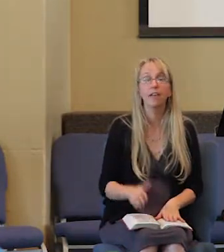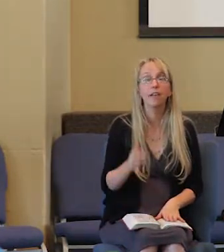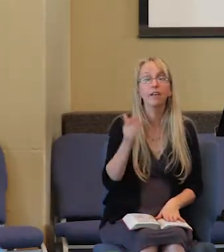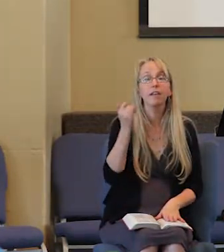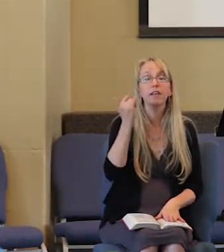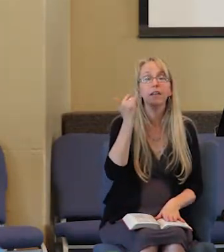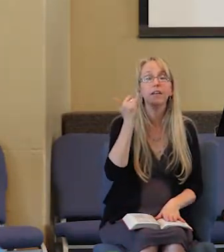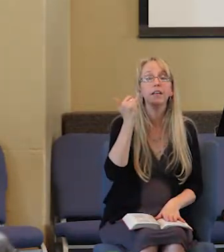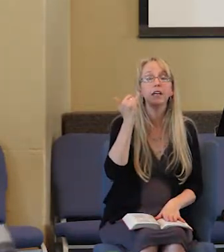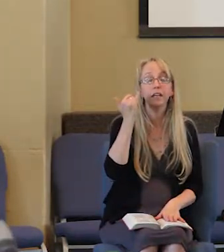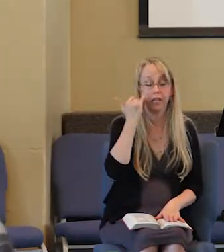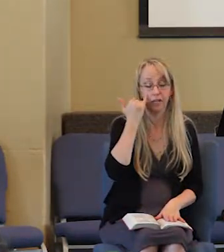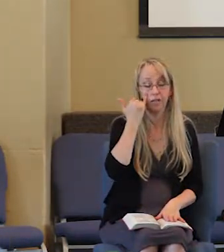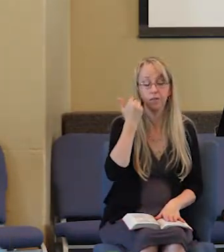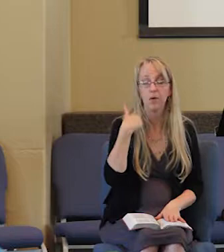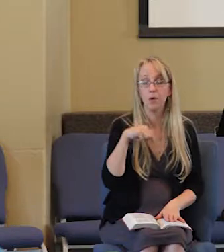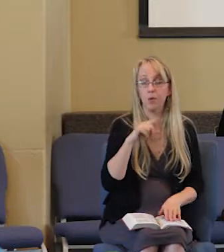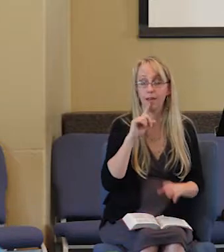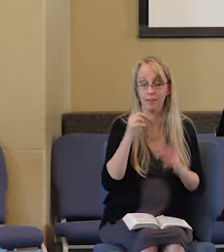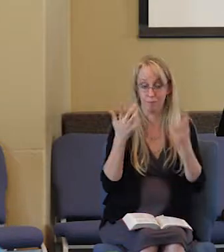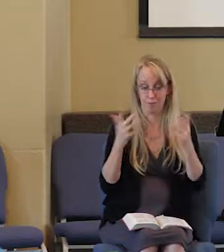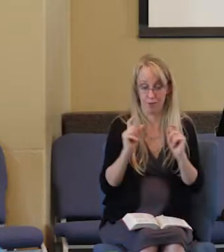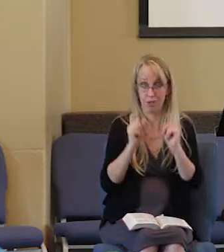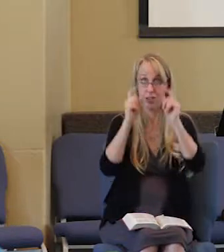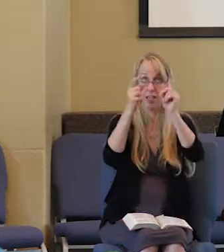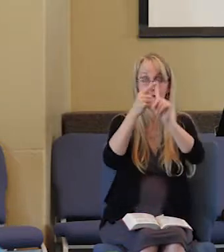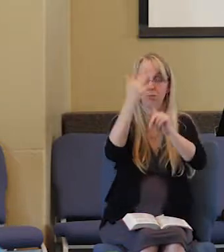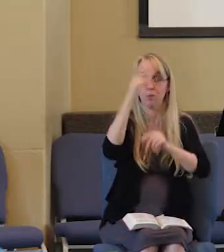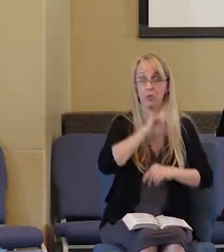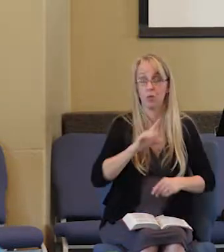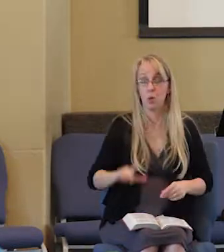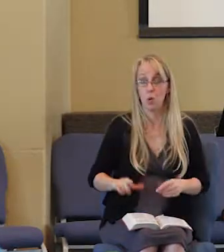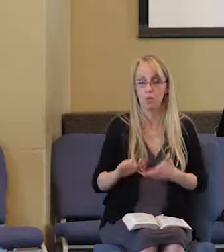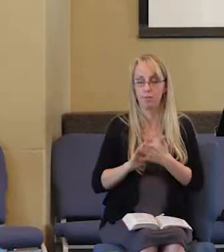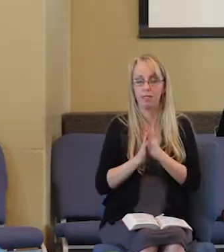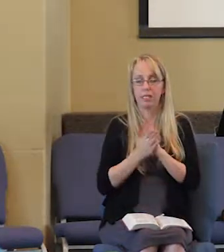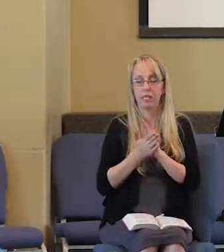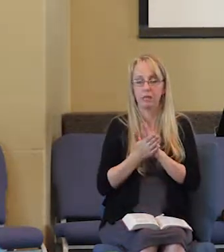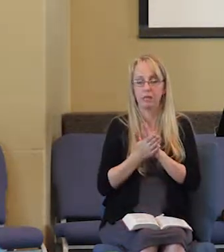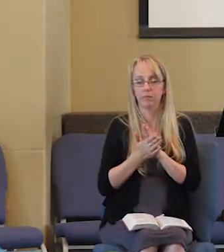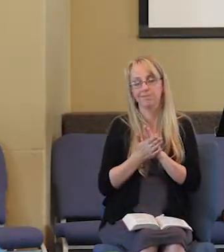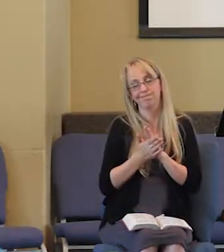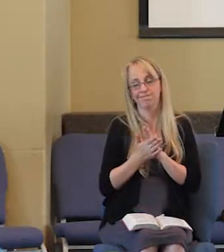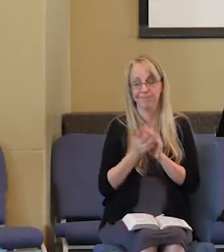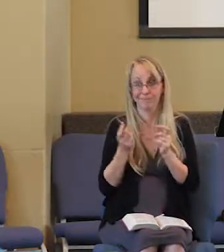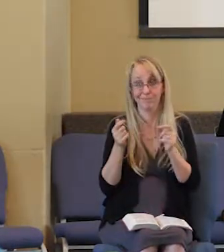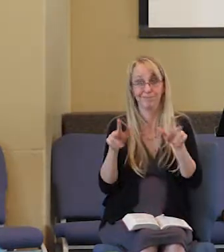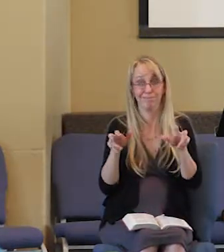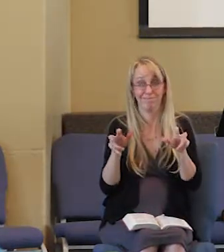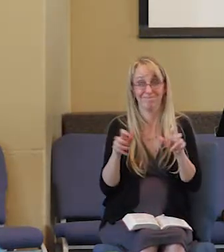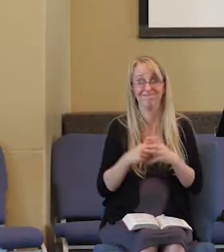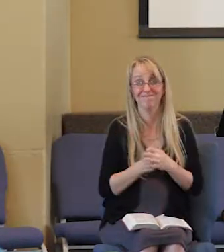that unless we've actually given them to the Lord, that becomes selfish.